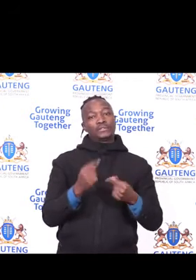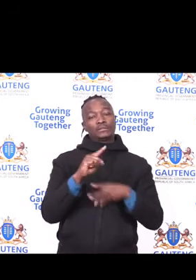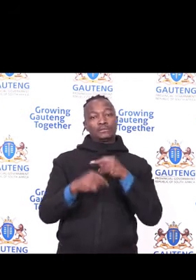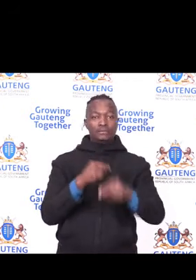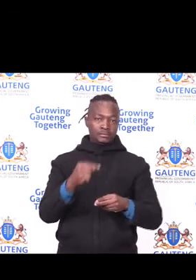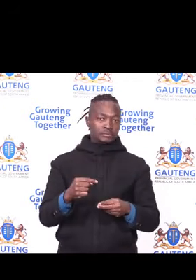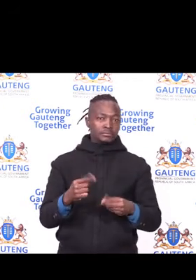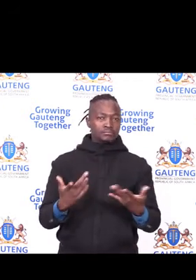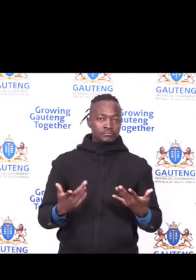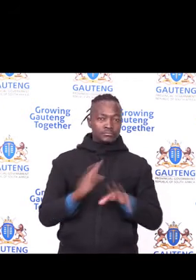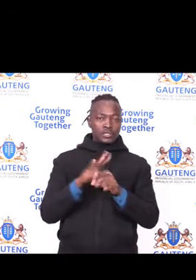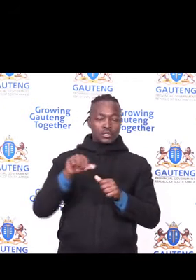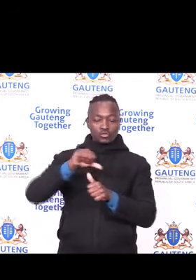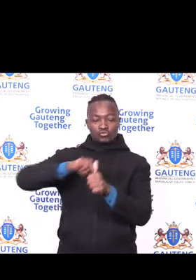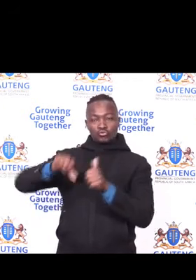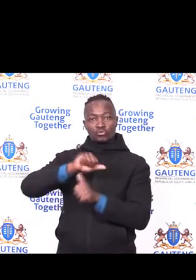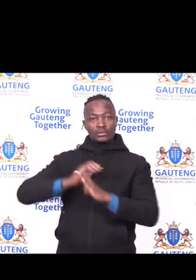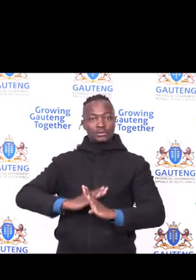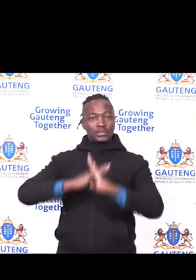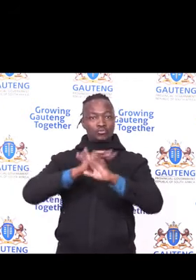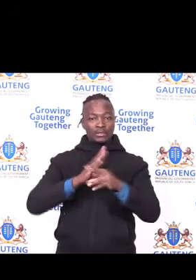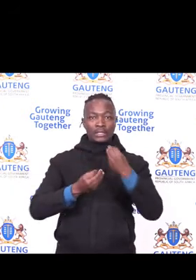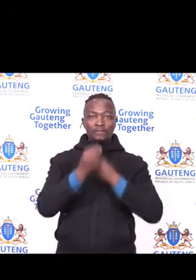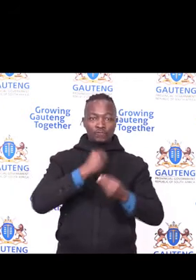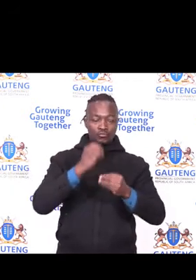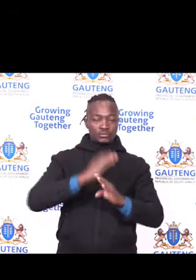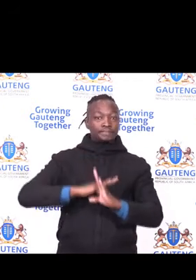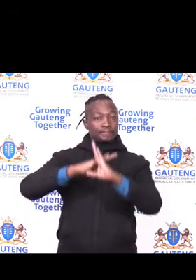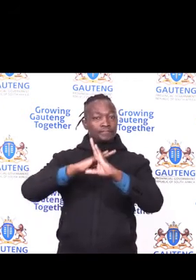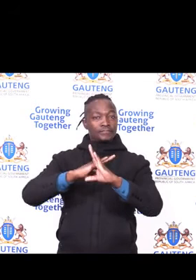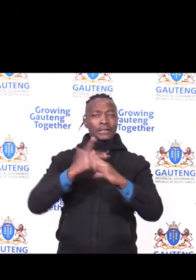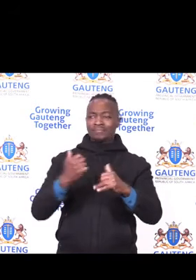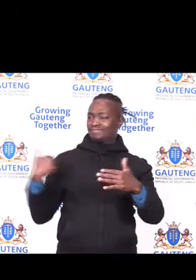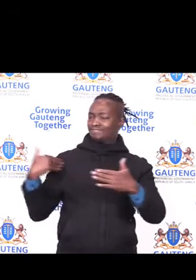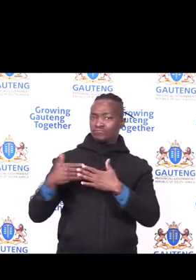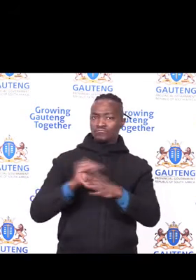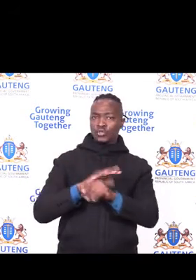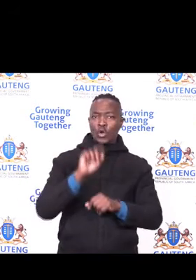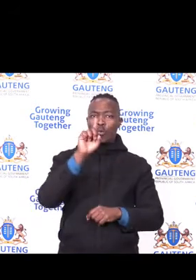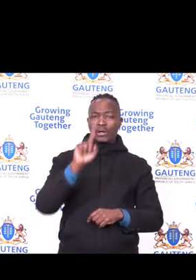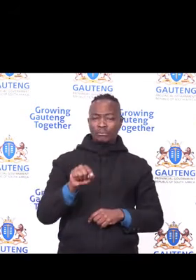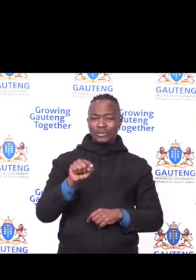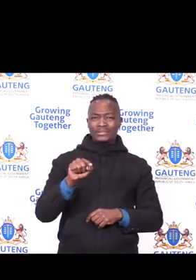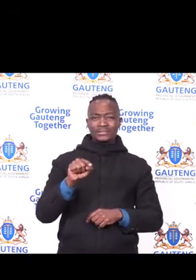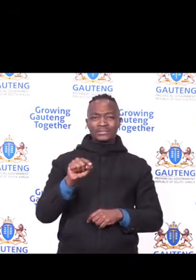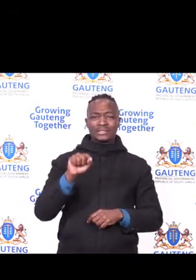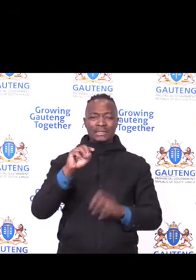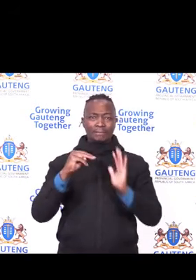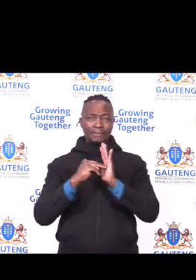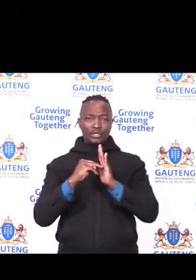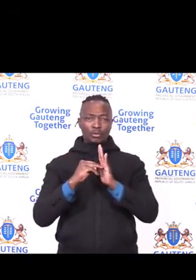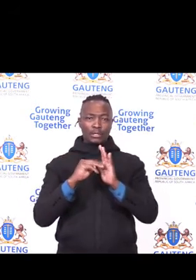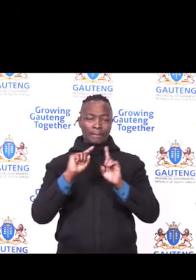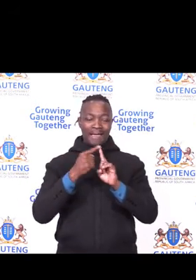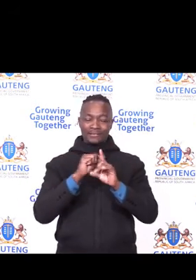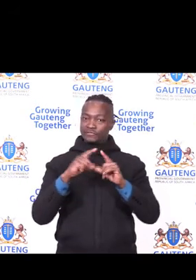of the social security and food security. We have long passed the 1.1 million mark,